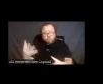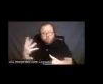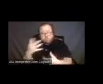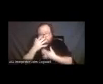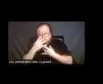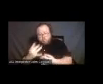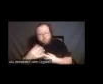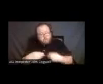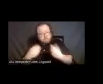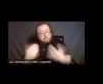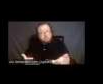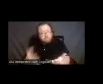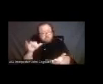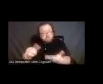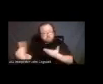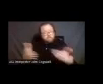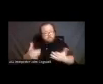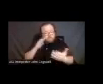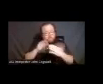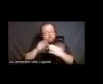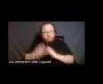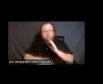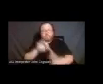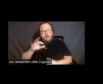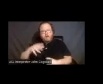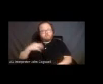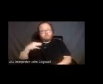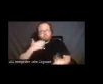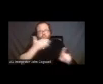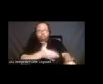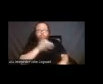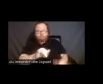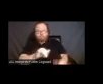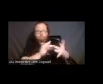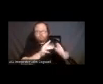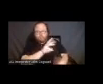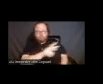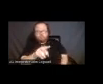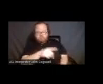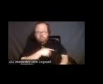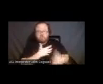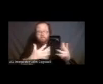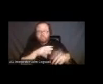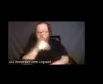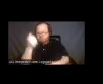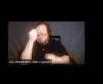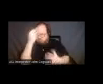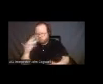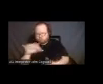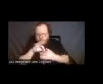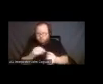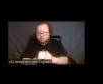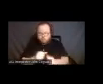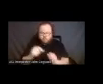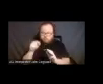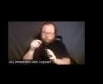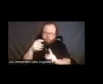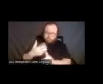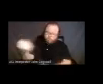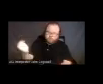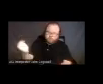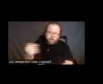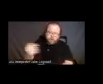service to the community, that's where you can find the application, as well as lots of other information regarding the Suicide Prevention Coalition.